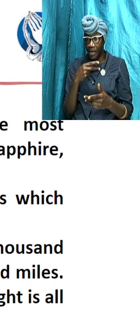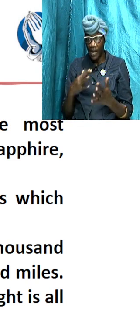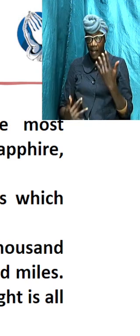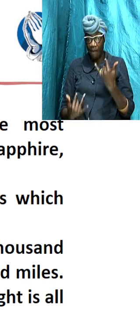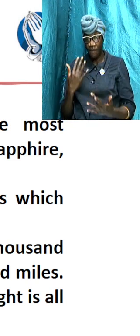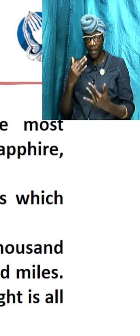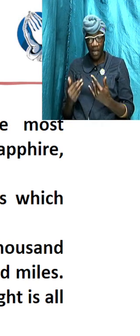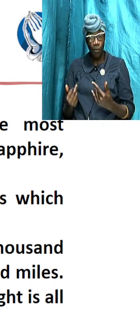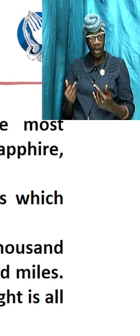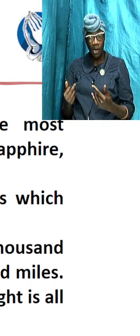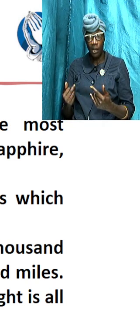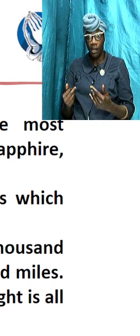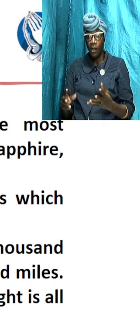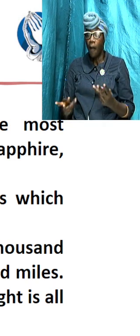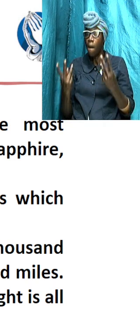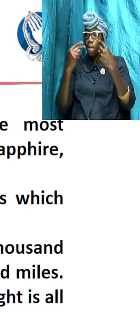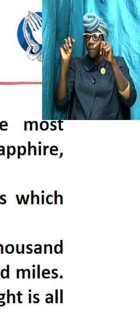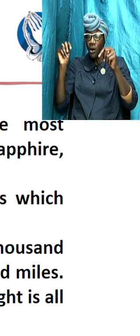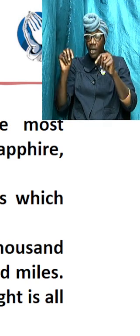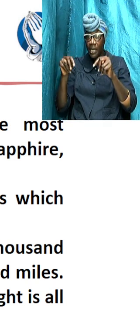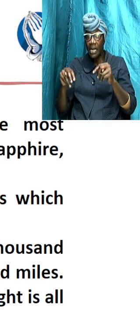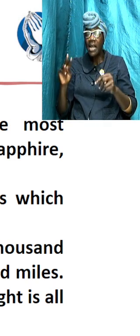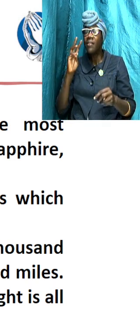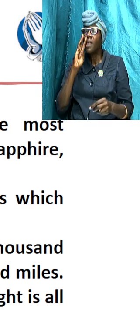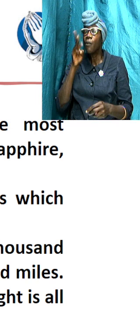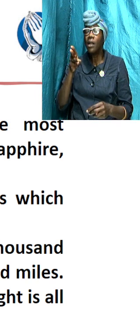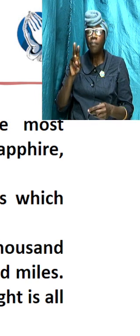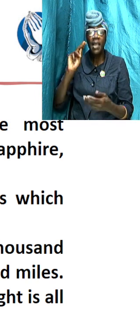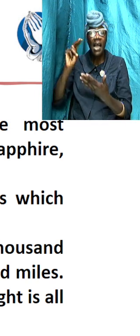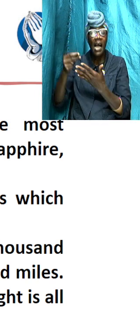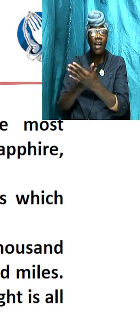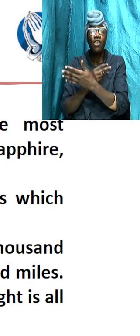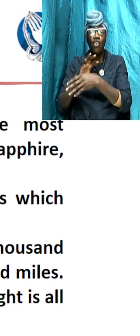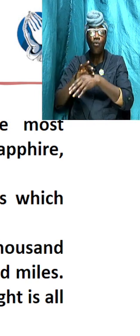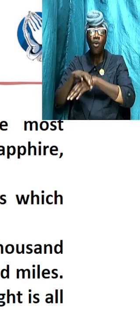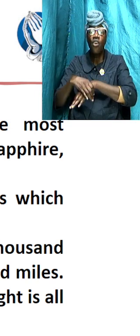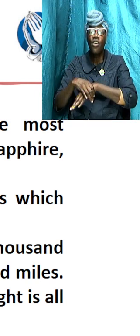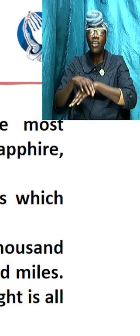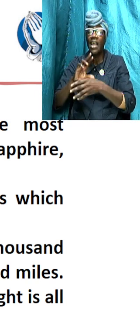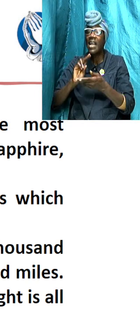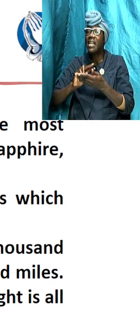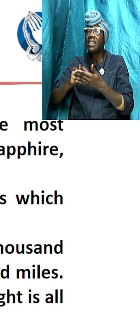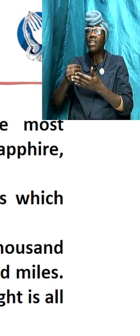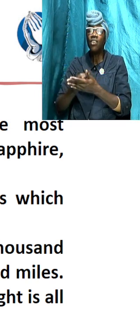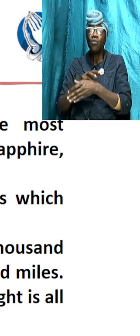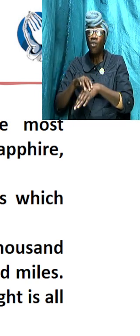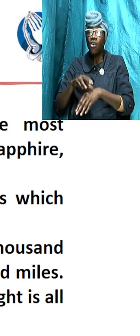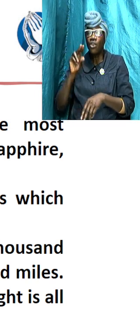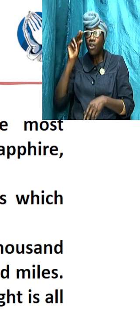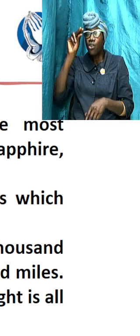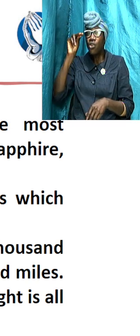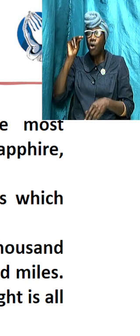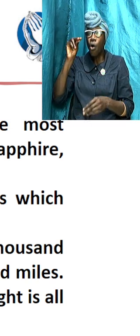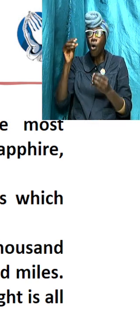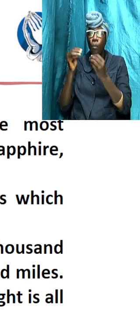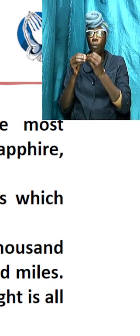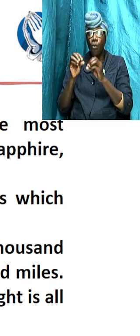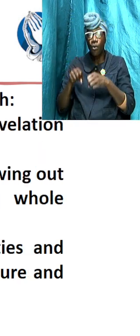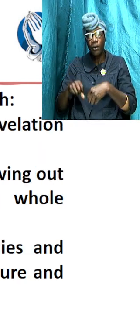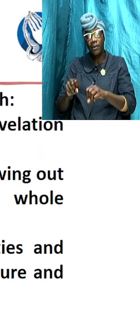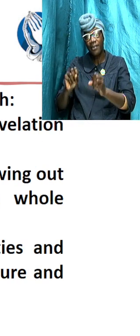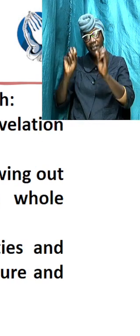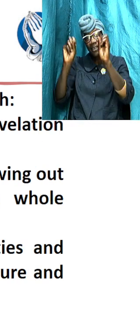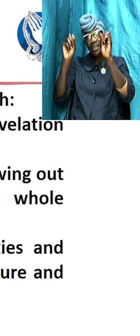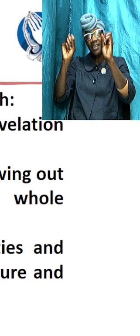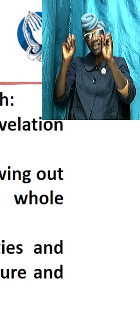it. And there's going to be a new earth. And guess what? In this new earth, there's going to be no more sea. We just read that a while